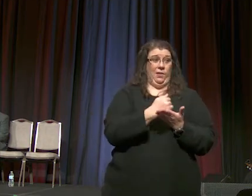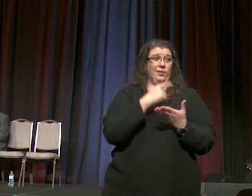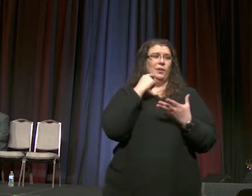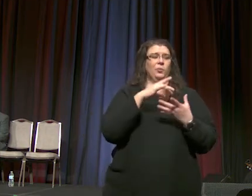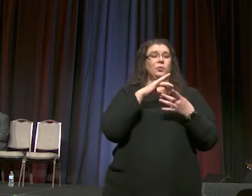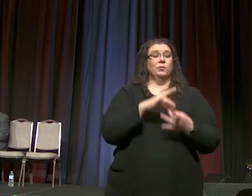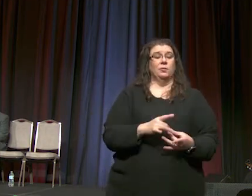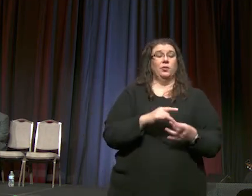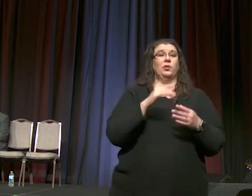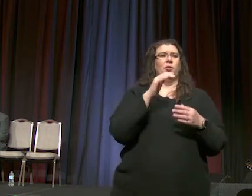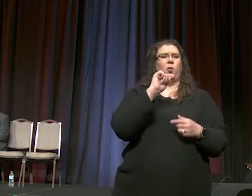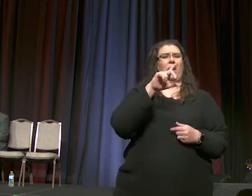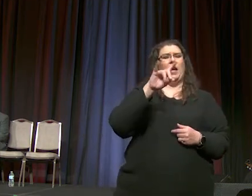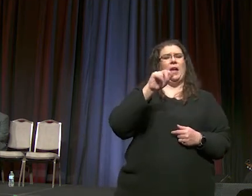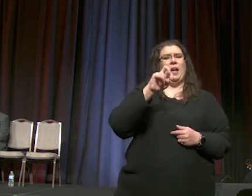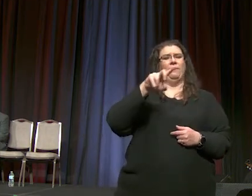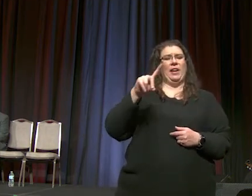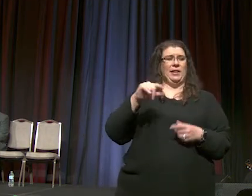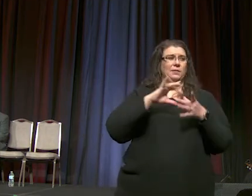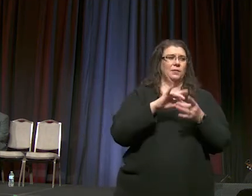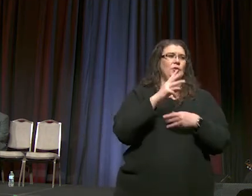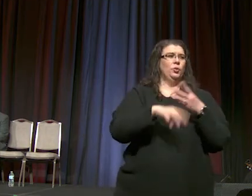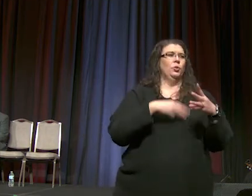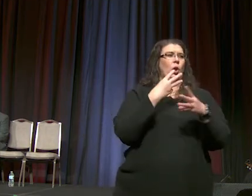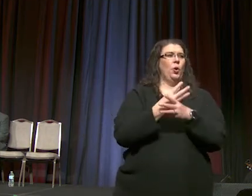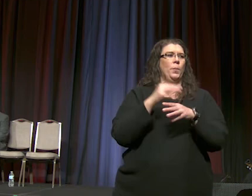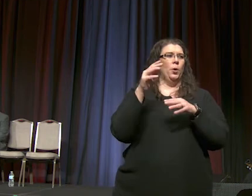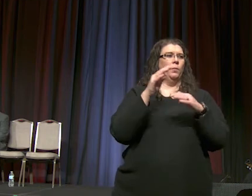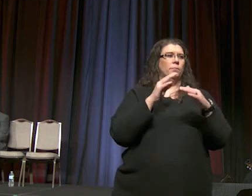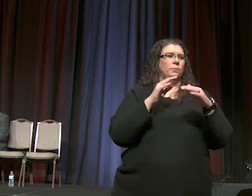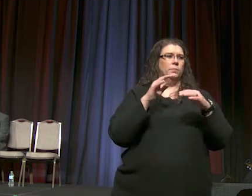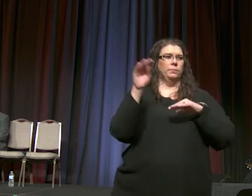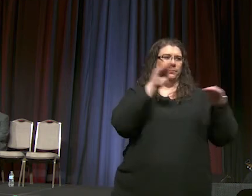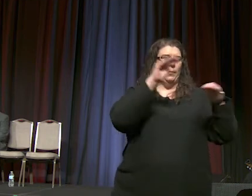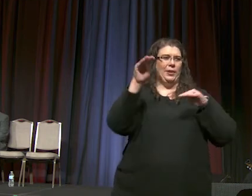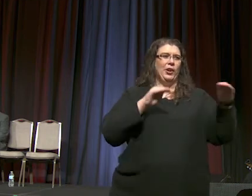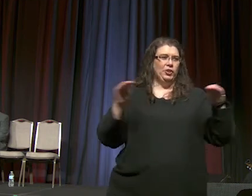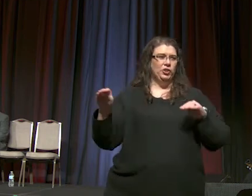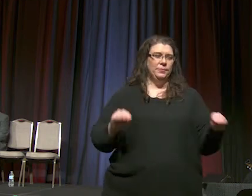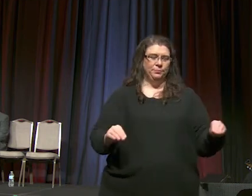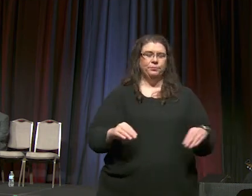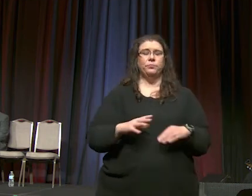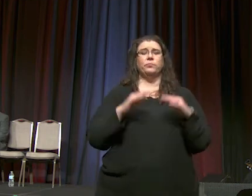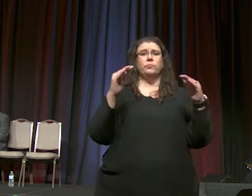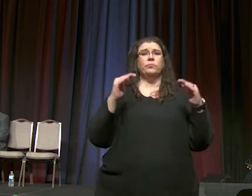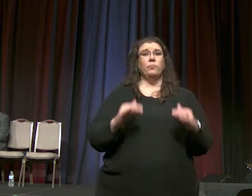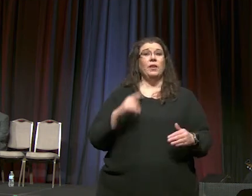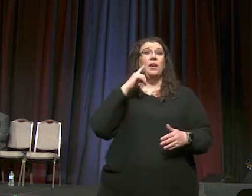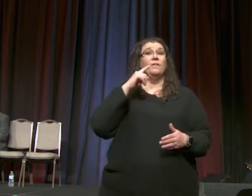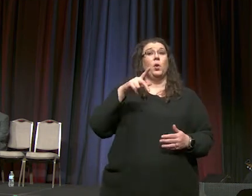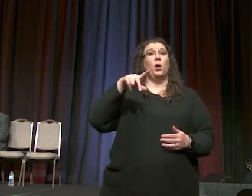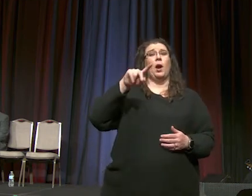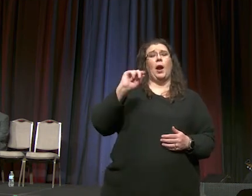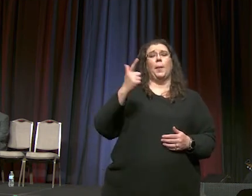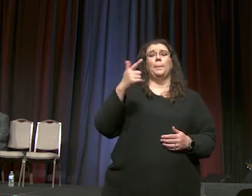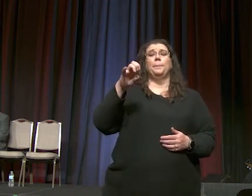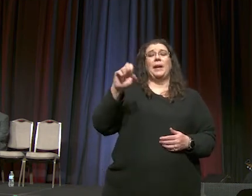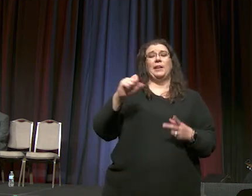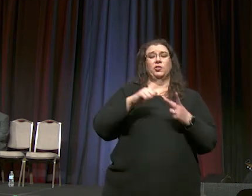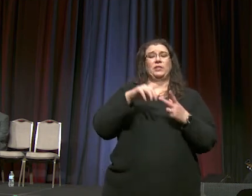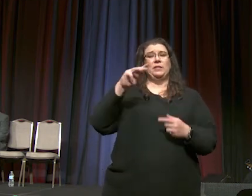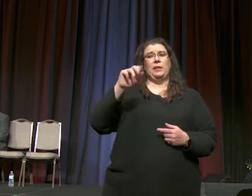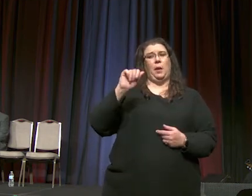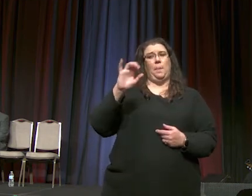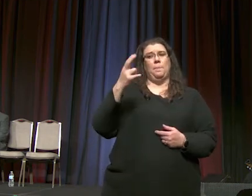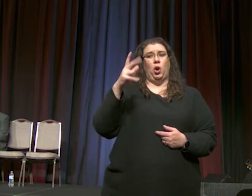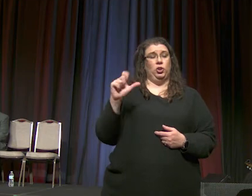global migration. And then my favorite offering is for our pages and marshals who give of their time and service at